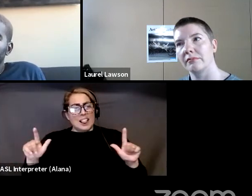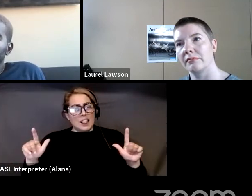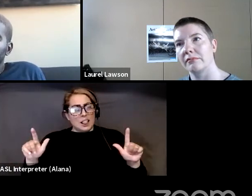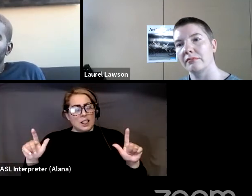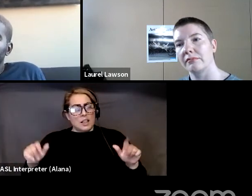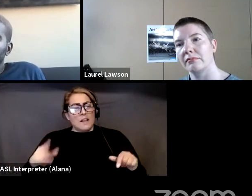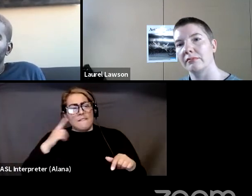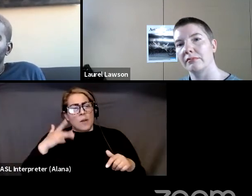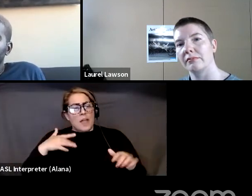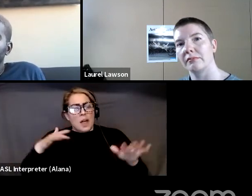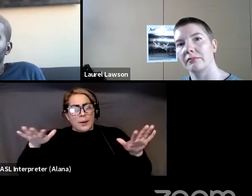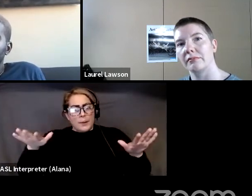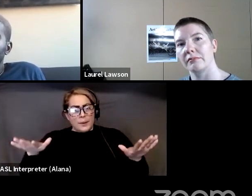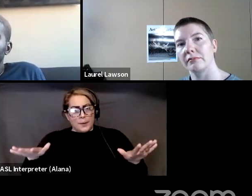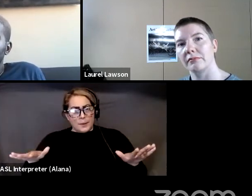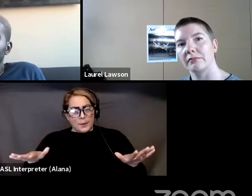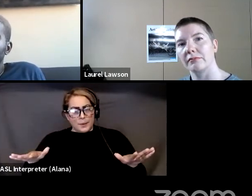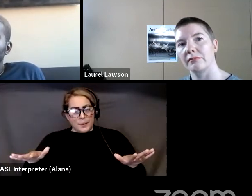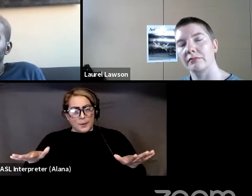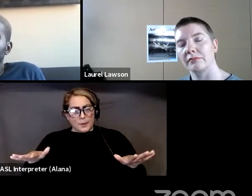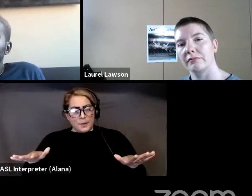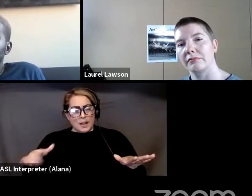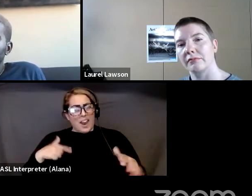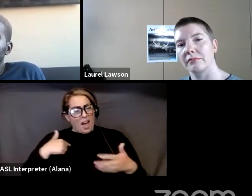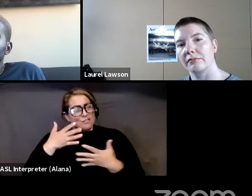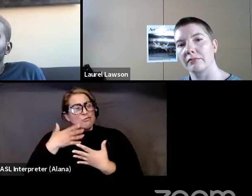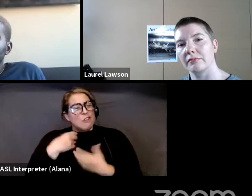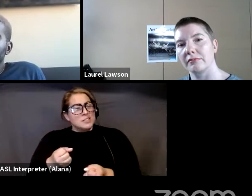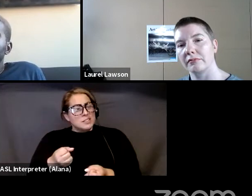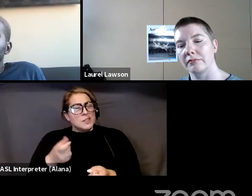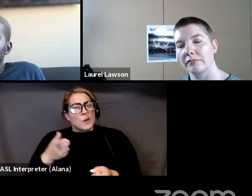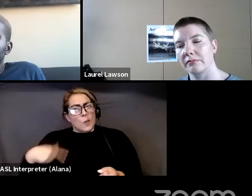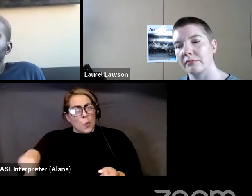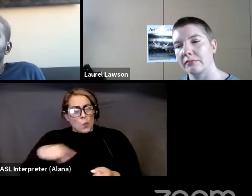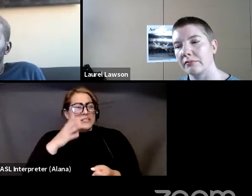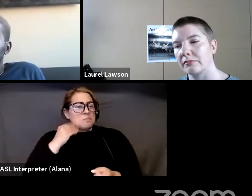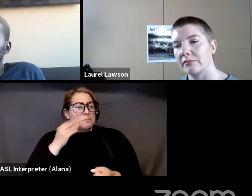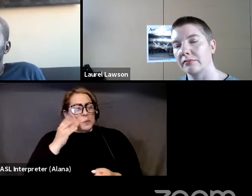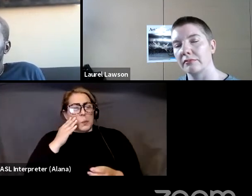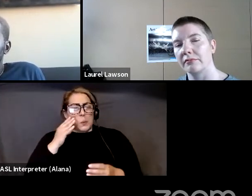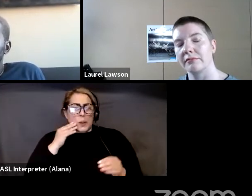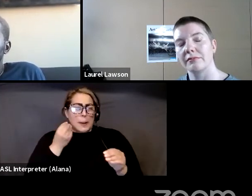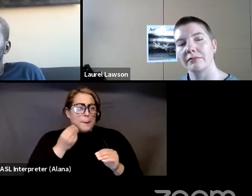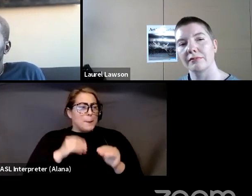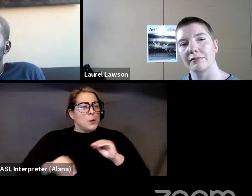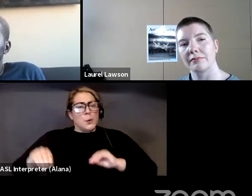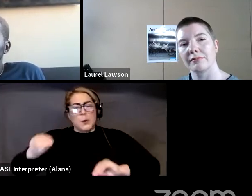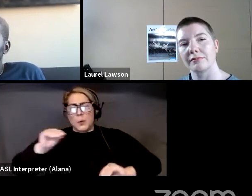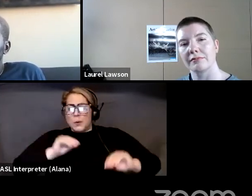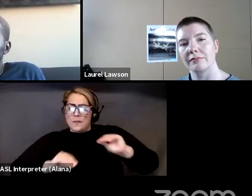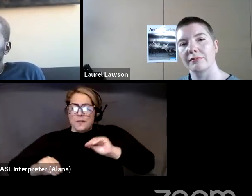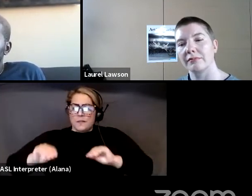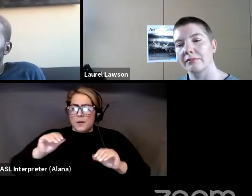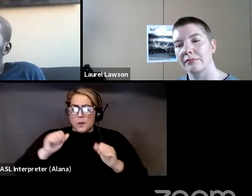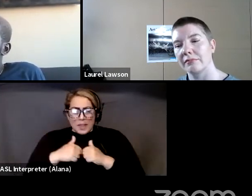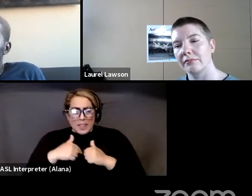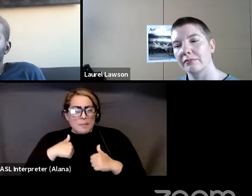And I trust that those things are going to move literally with me as I create the